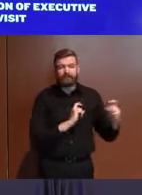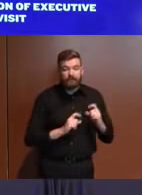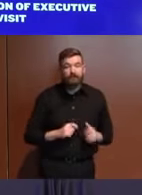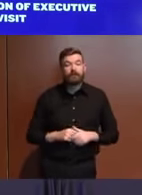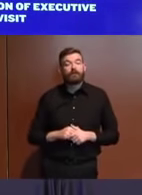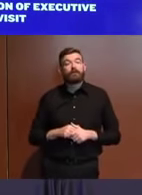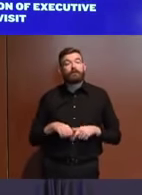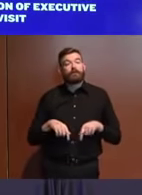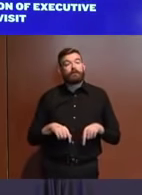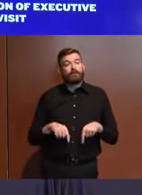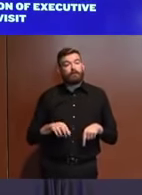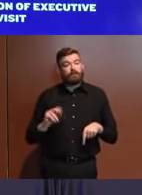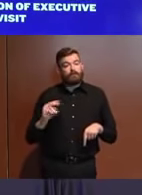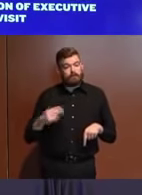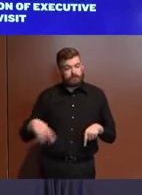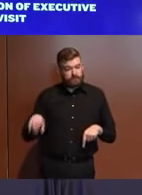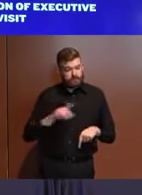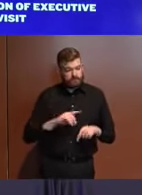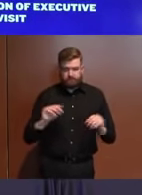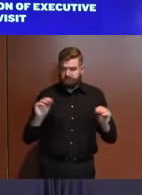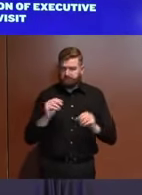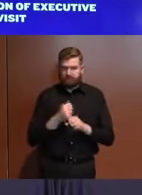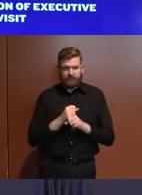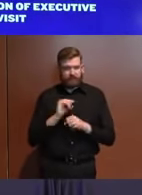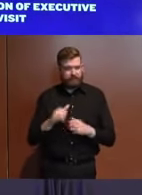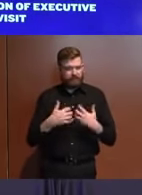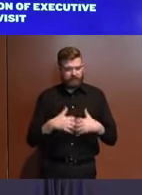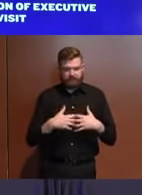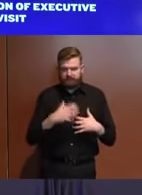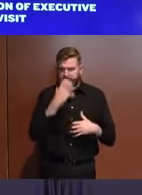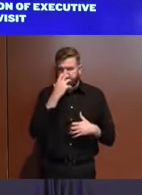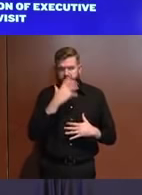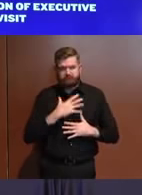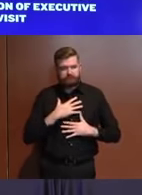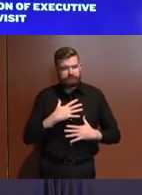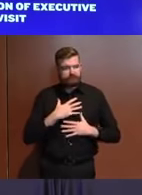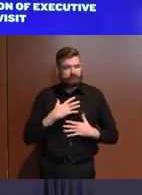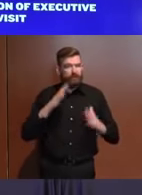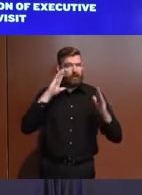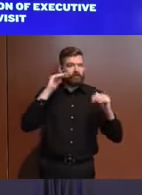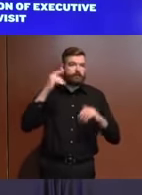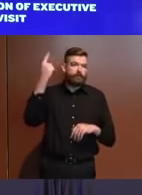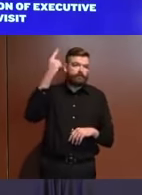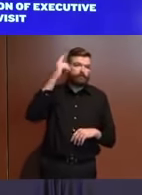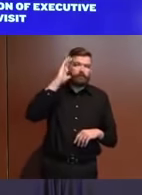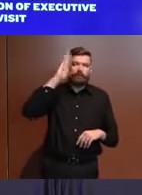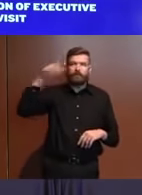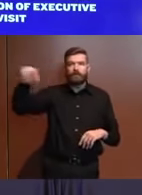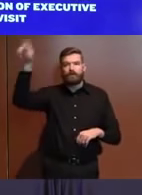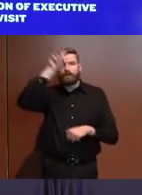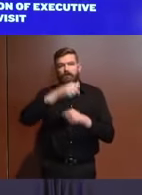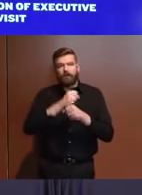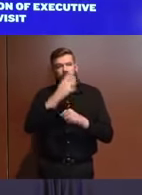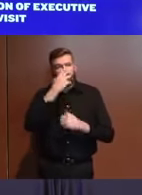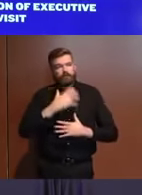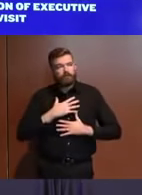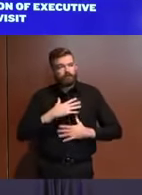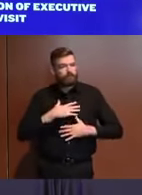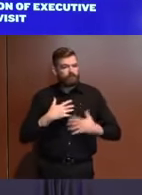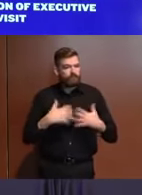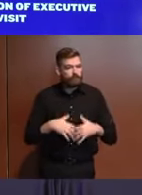making ventilators. Not that we would not like that to happen. South Jersey Industries, Mike Renna sent me a note this